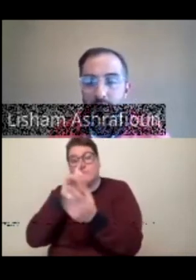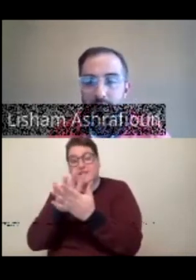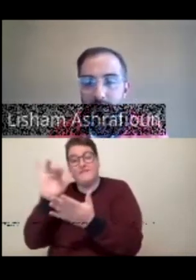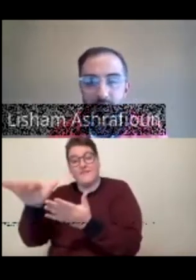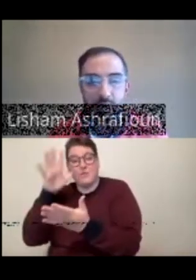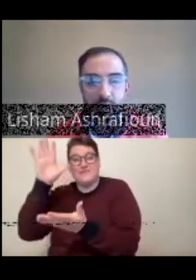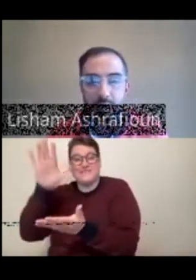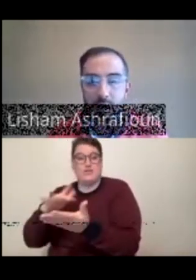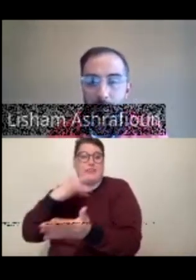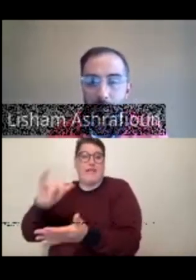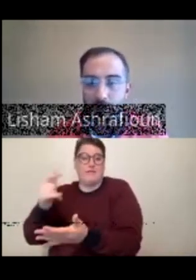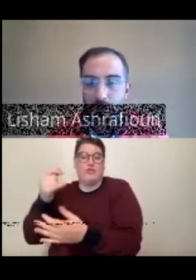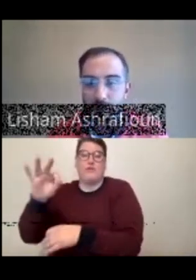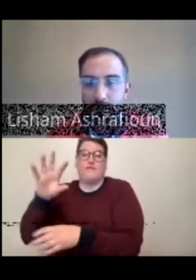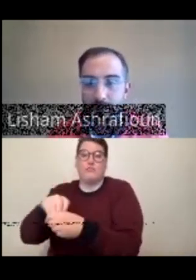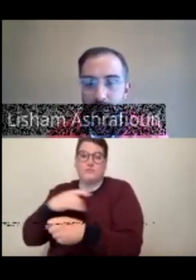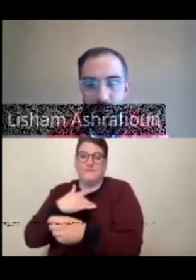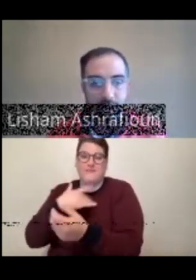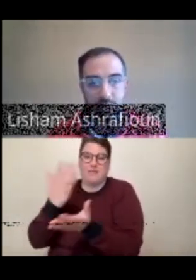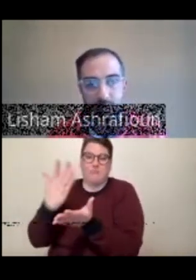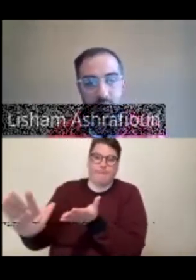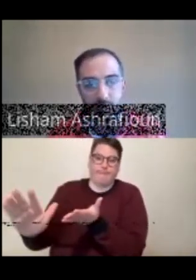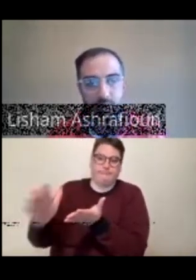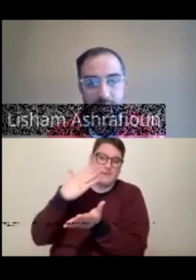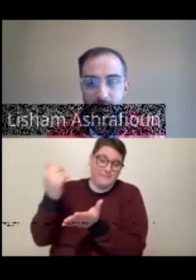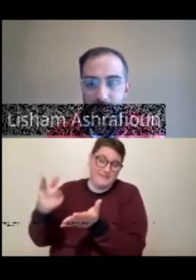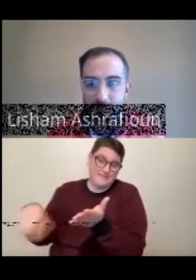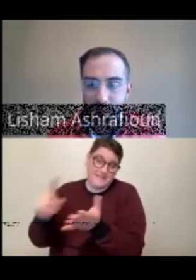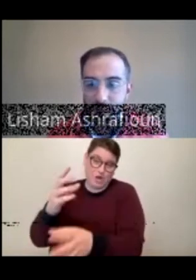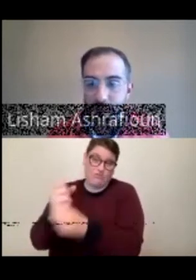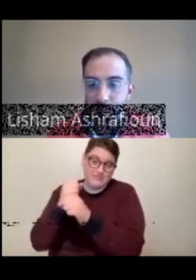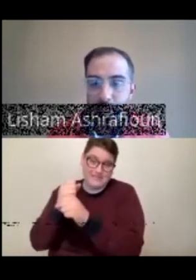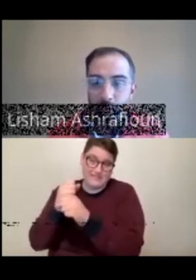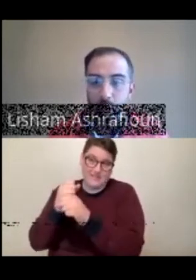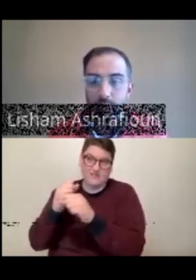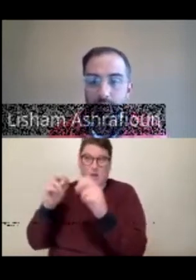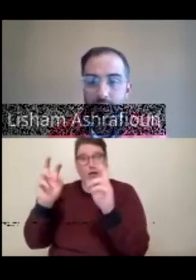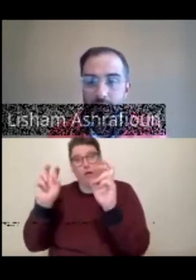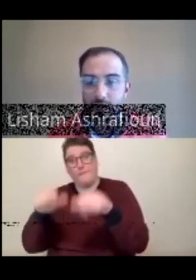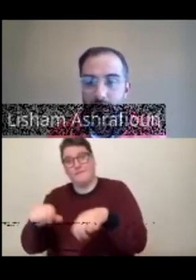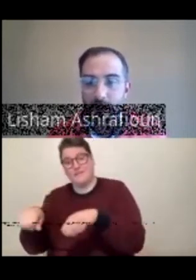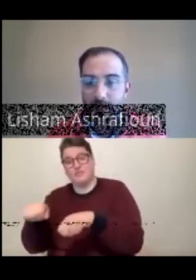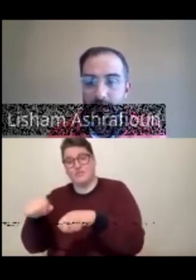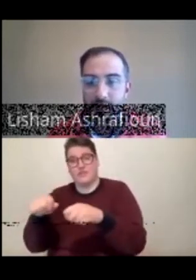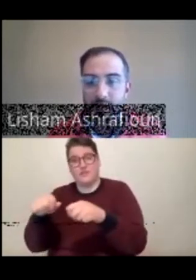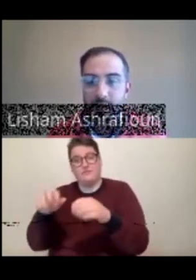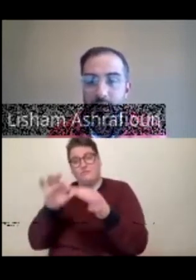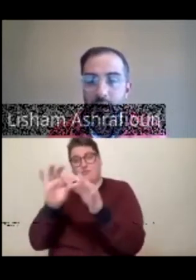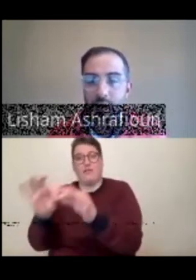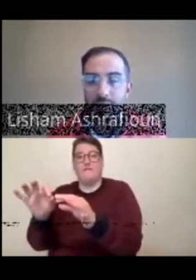of participants feeling marginalized because they're actually, receiving potentially relevant educational